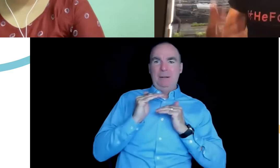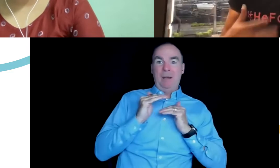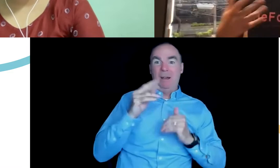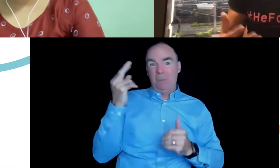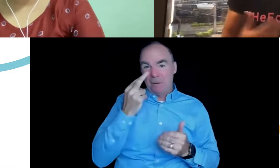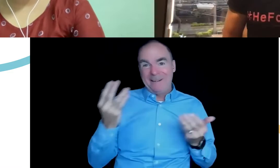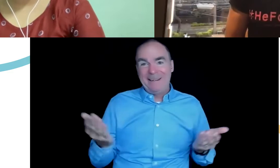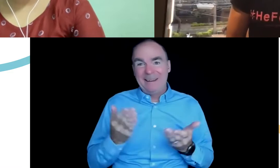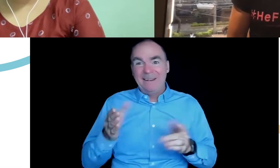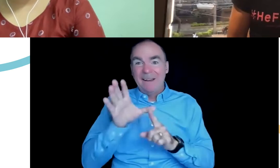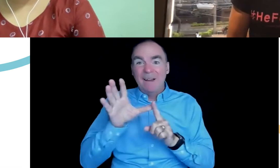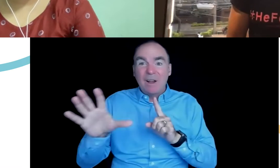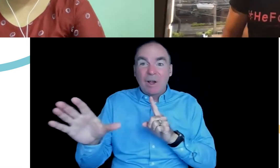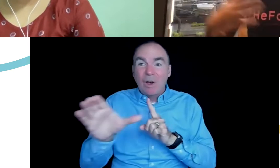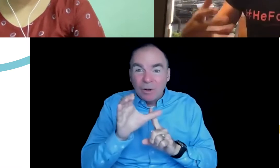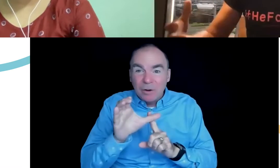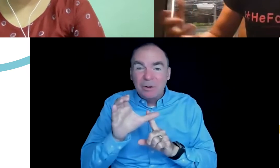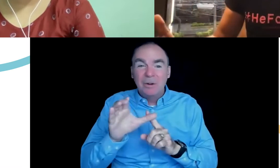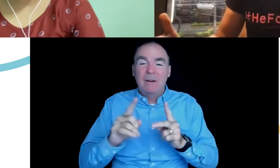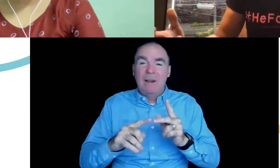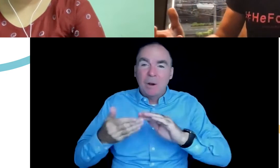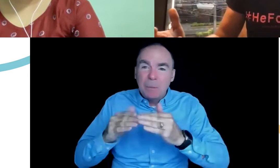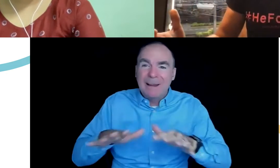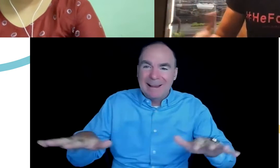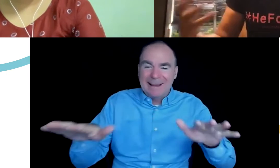the community and society I'm